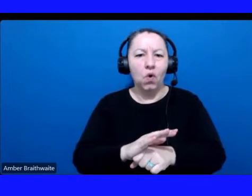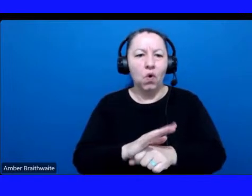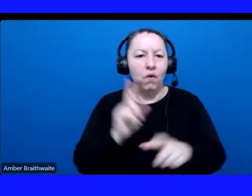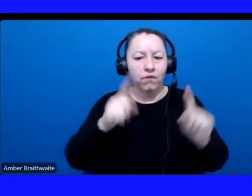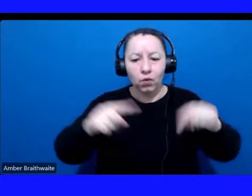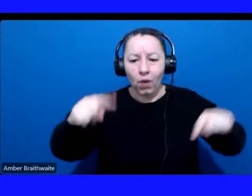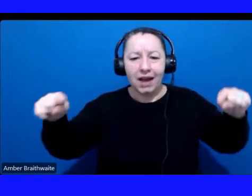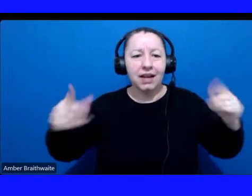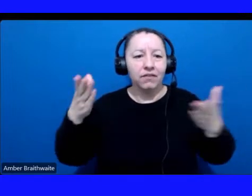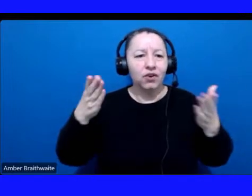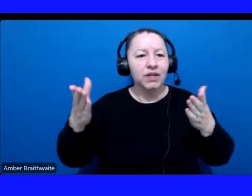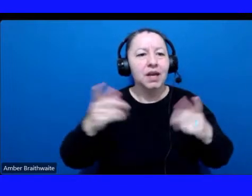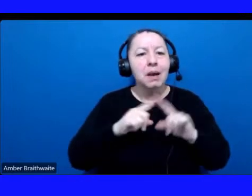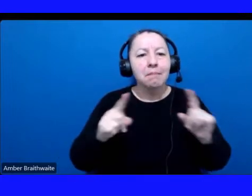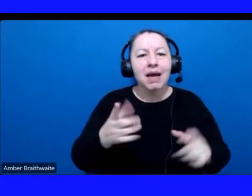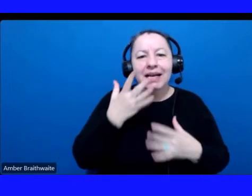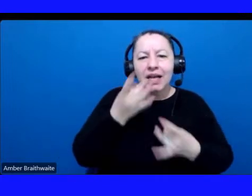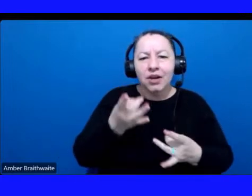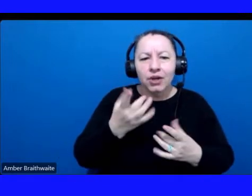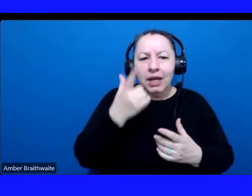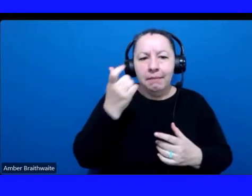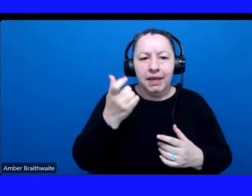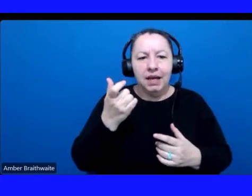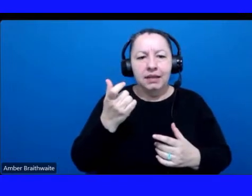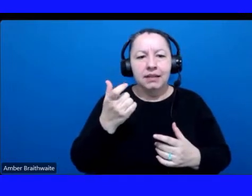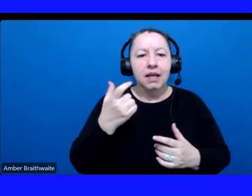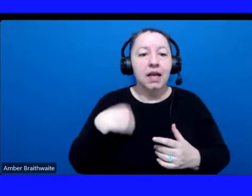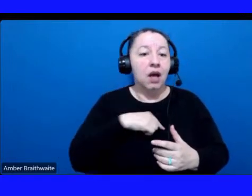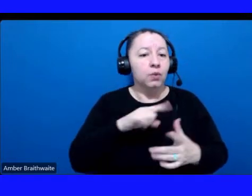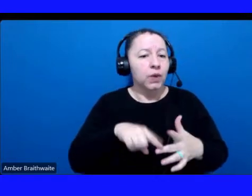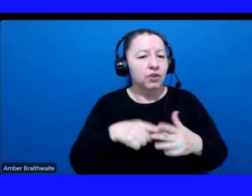versus a service just to provide medical,